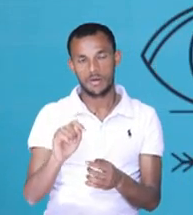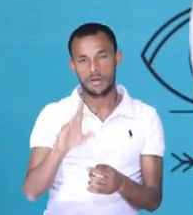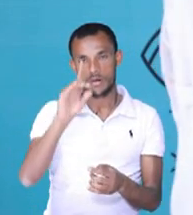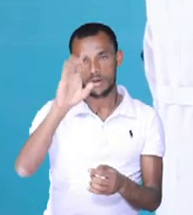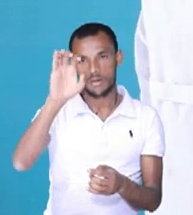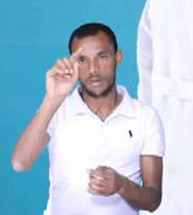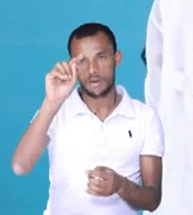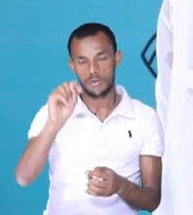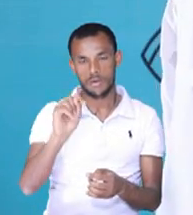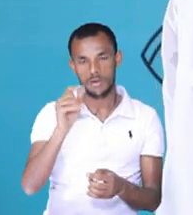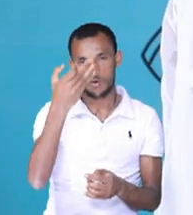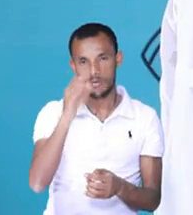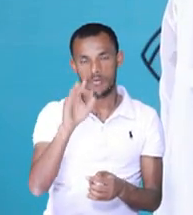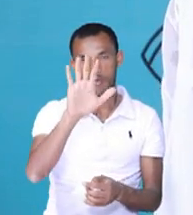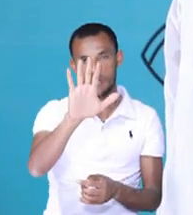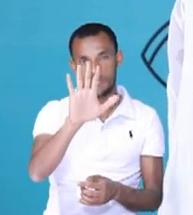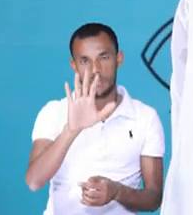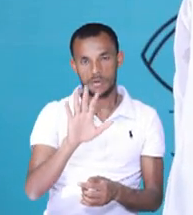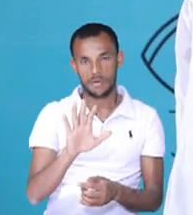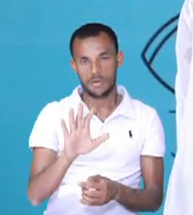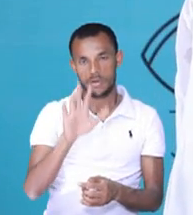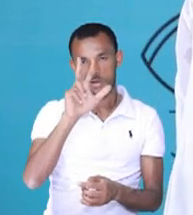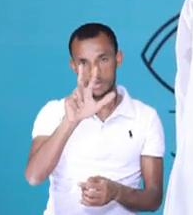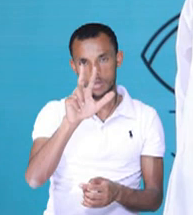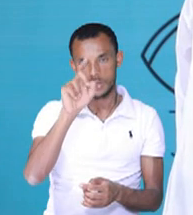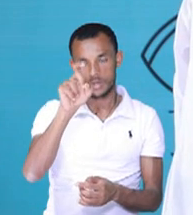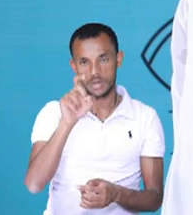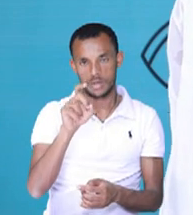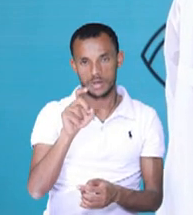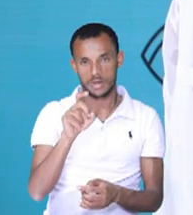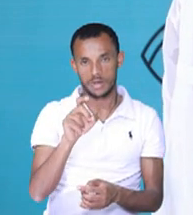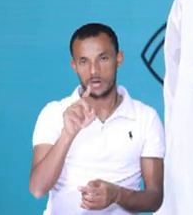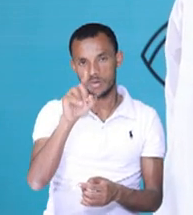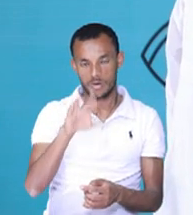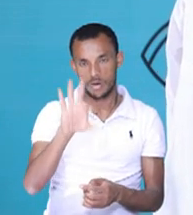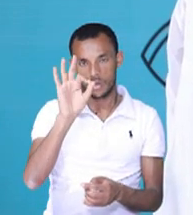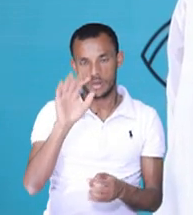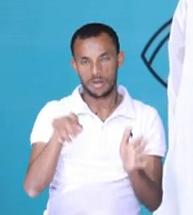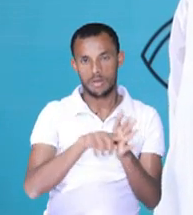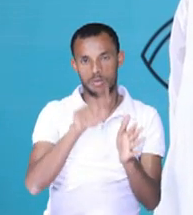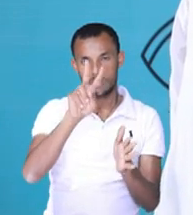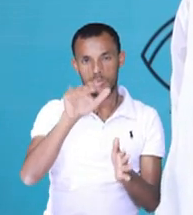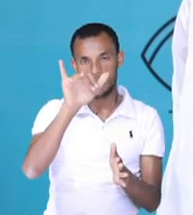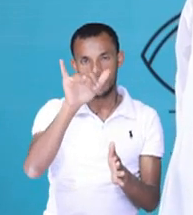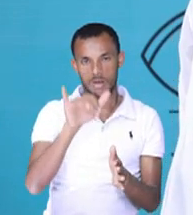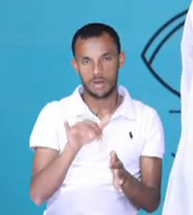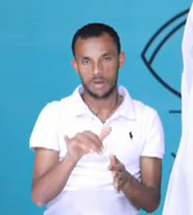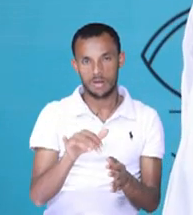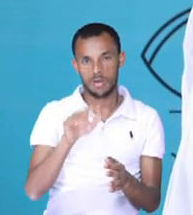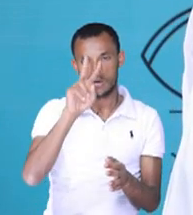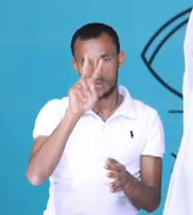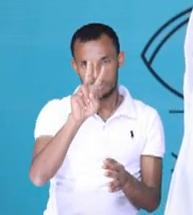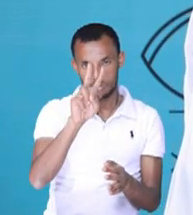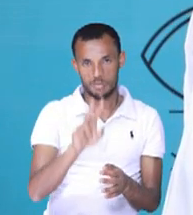the determinant of 5, 3x, you have negative 2y, 2